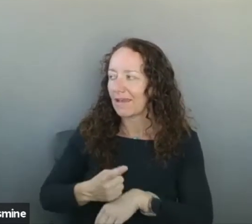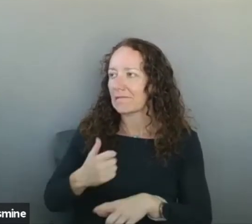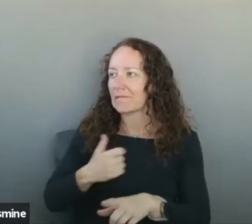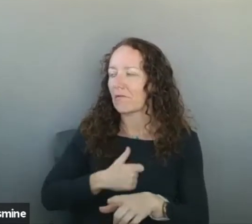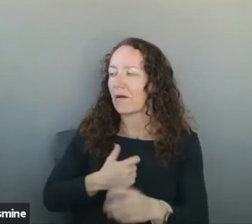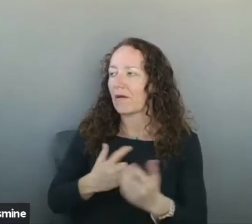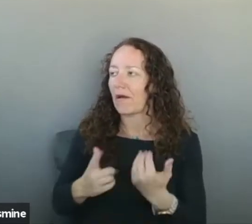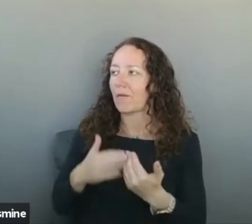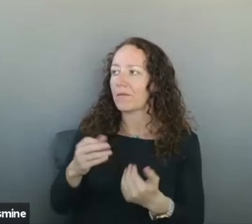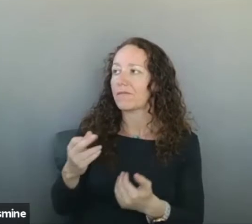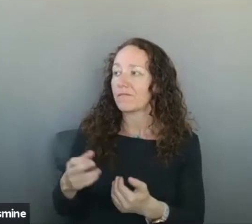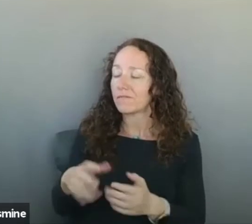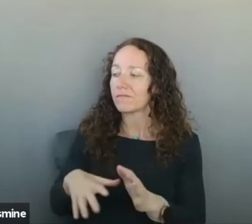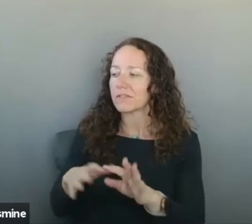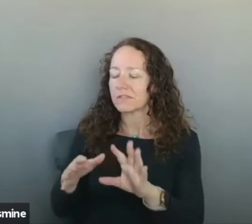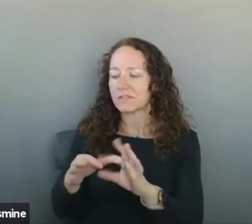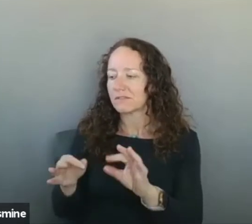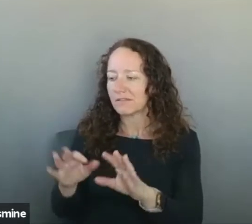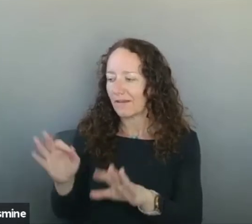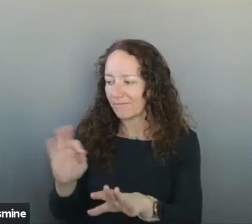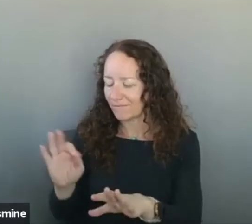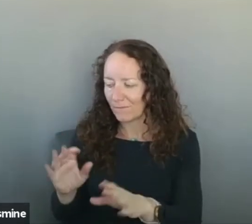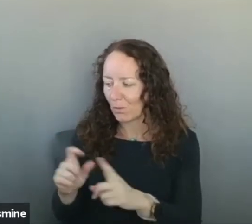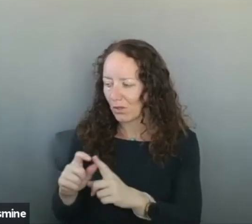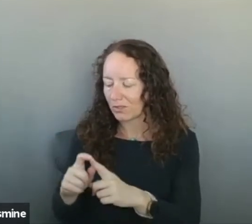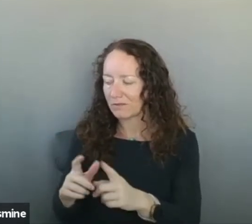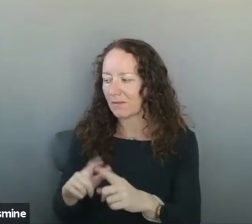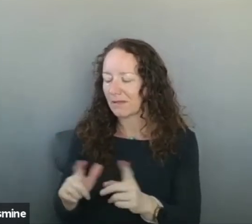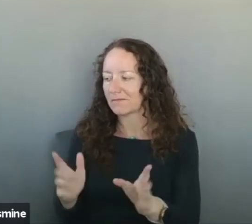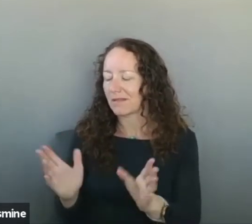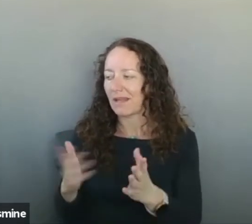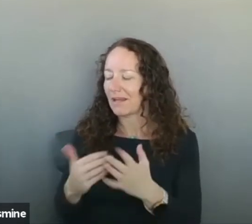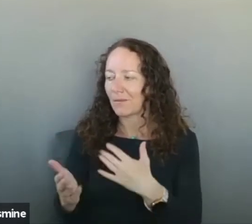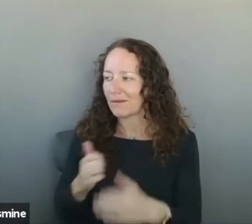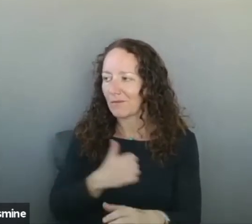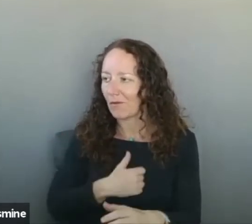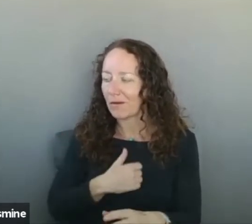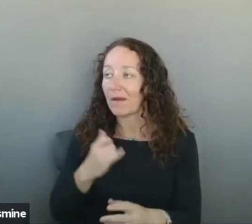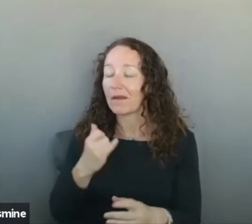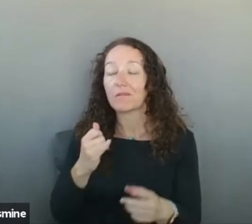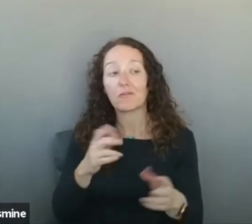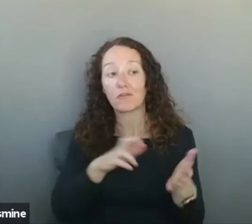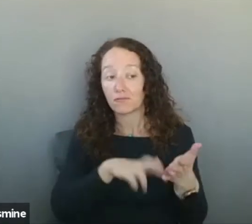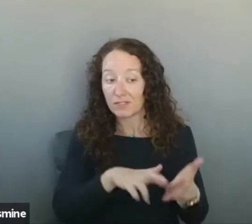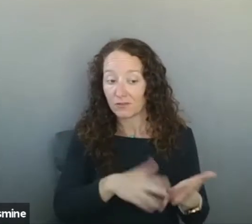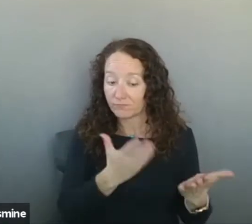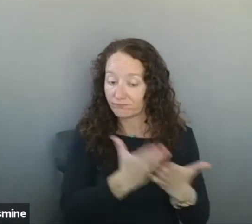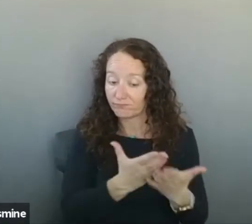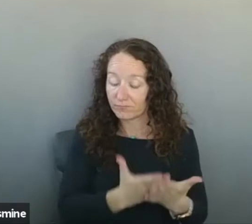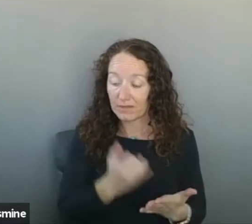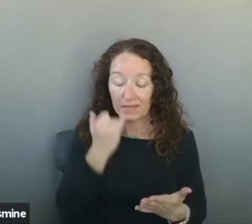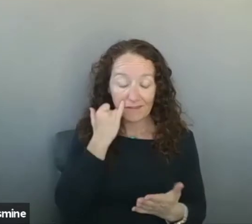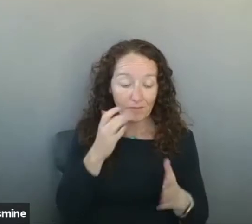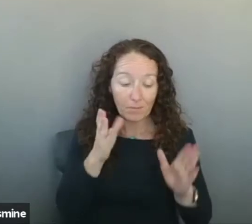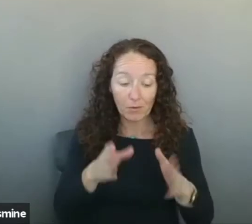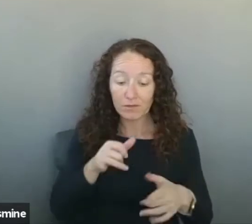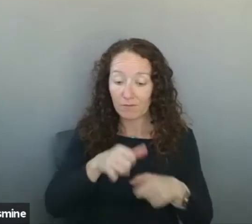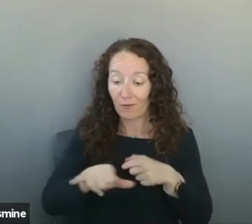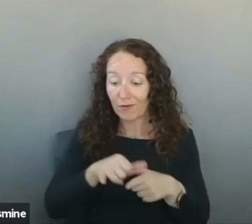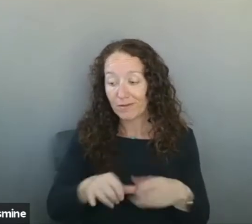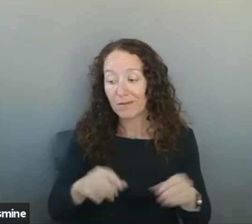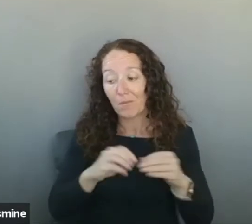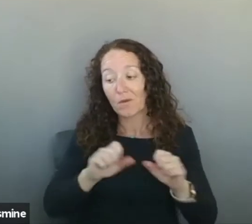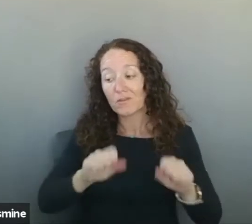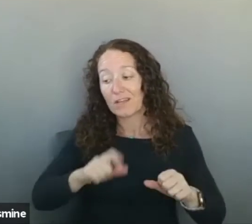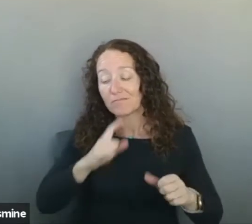that. But like the bar is so low, try something, try things you didn't think were possible